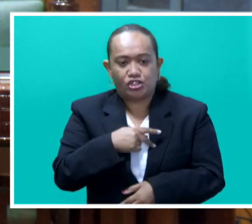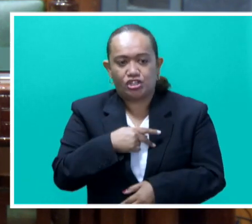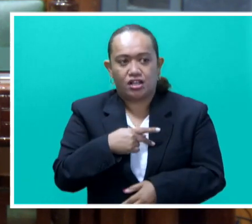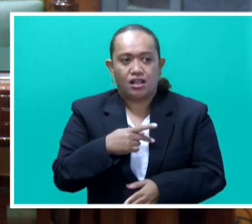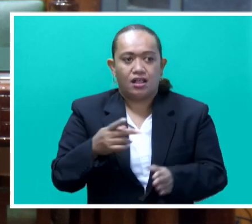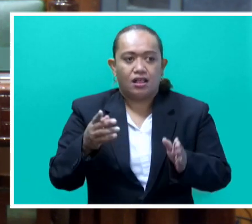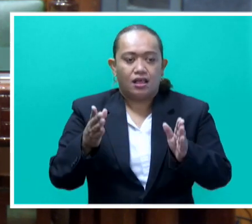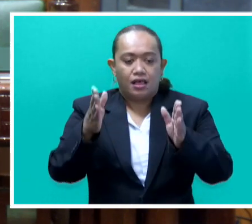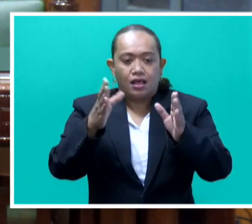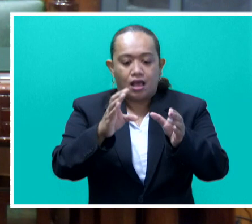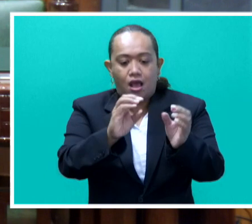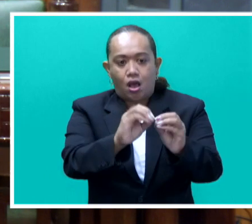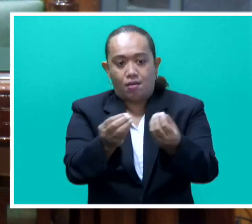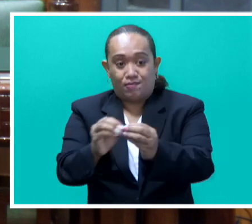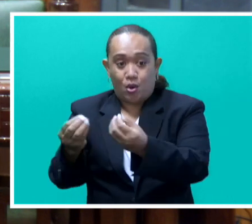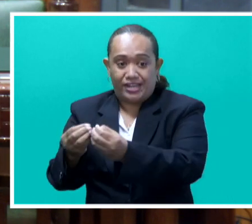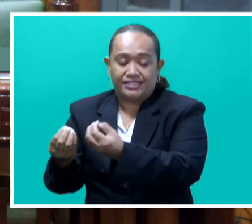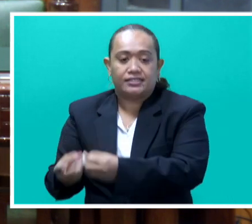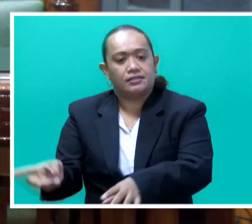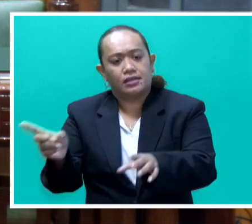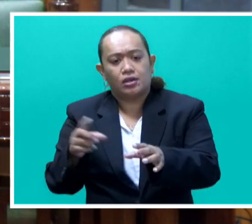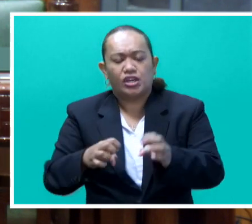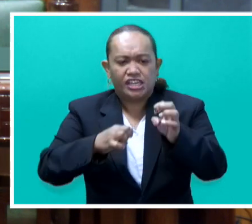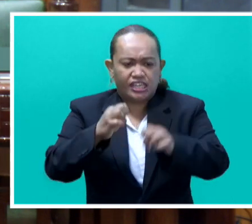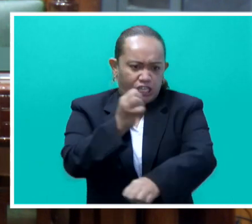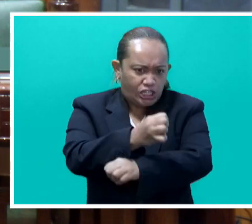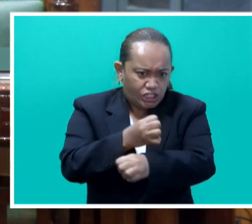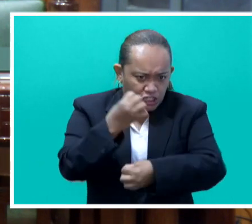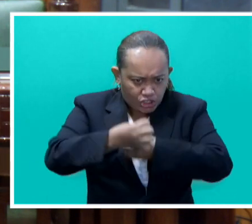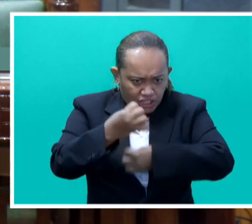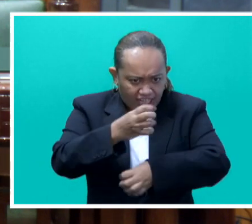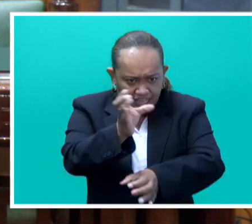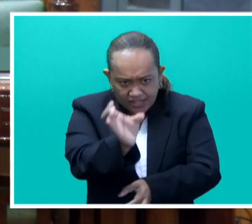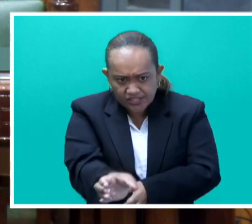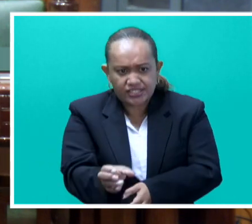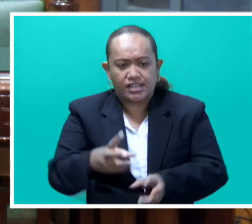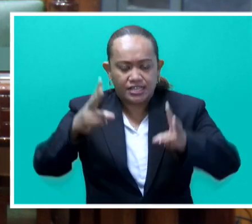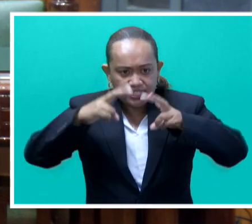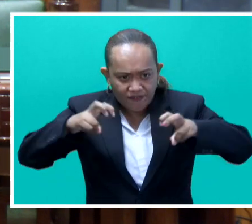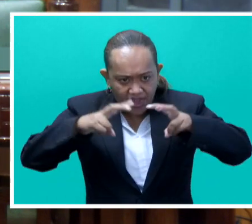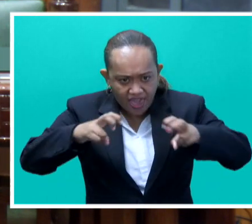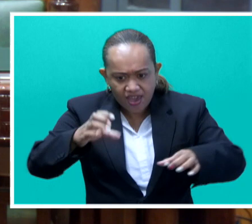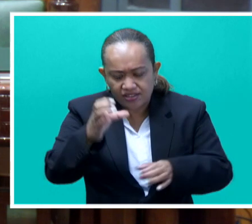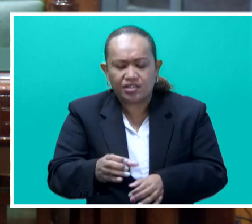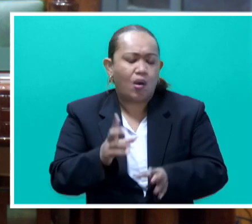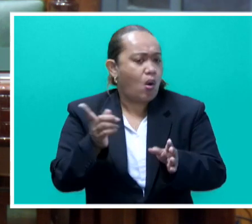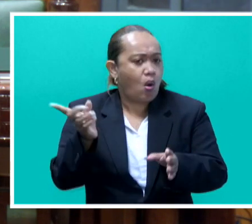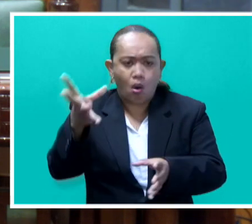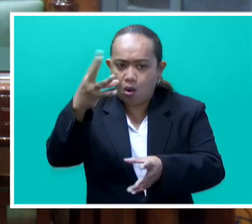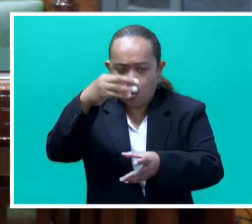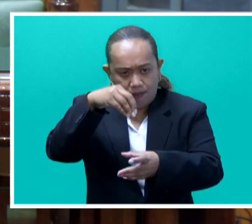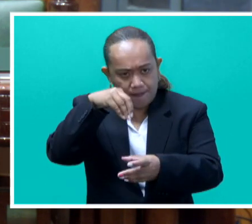as Institute of Architects, Engineers and Surveyors, the Chamber of Commerce, Rokotuis of the provinces, developers, and